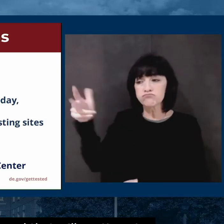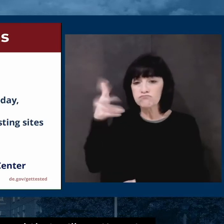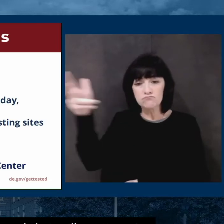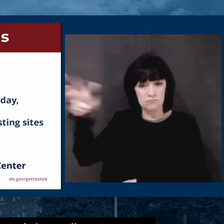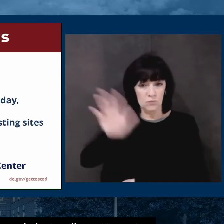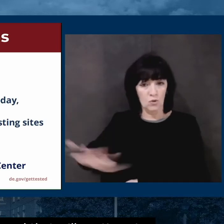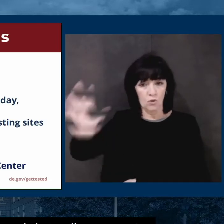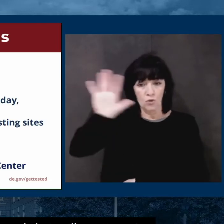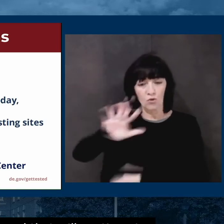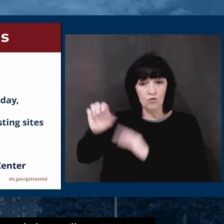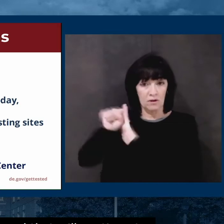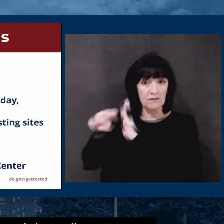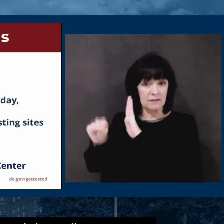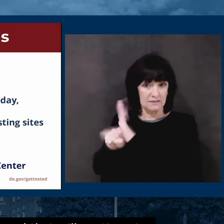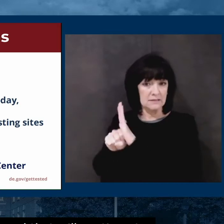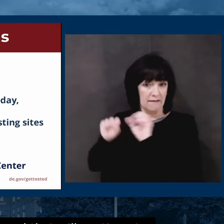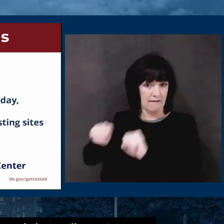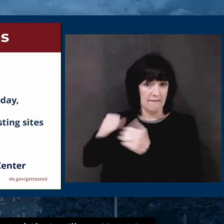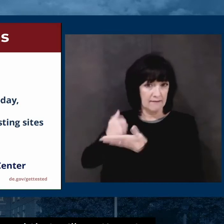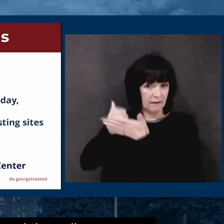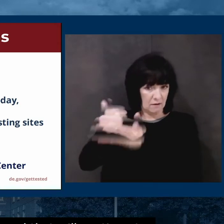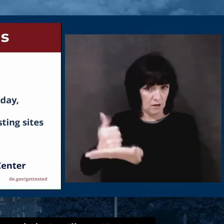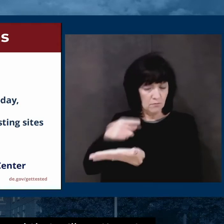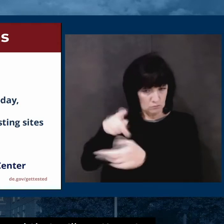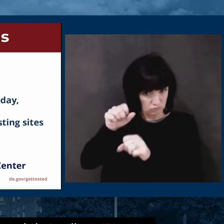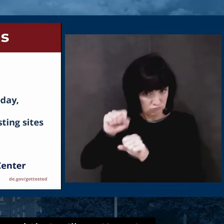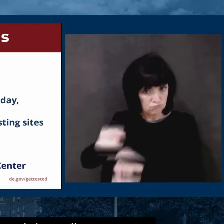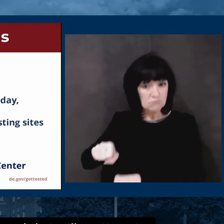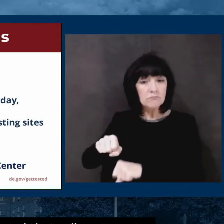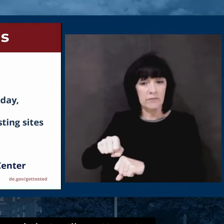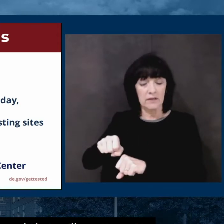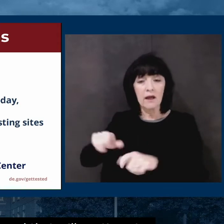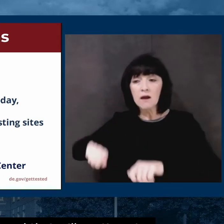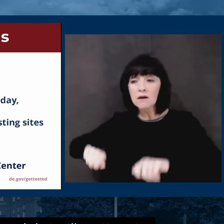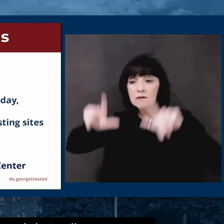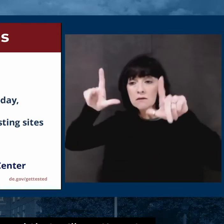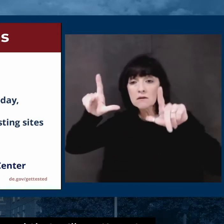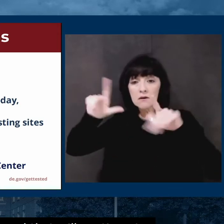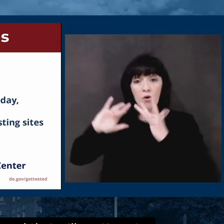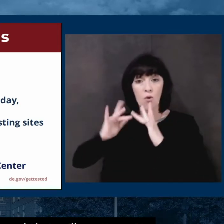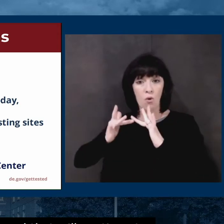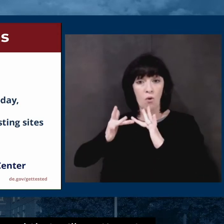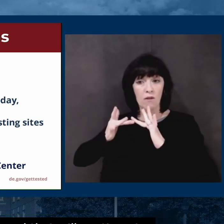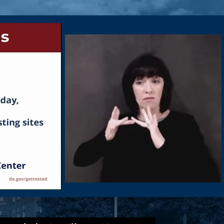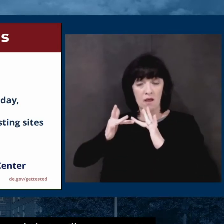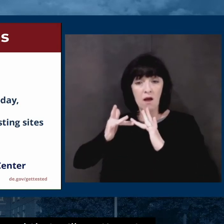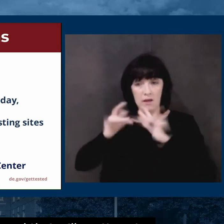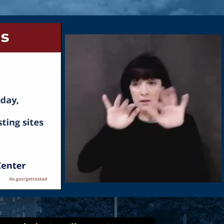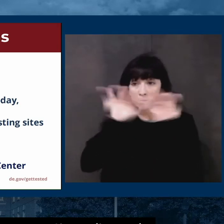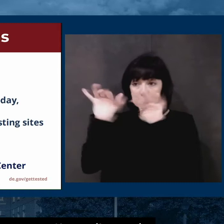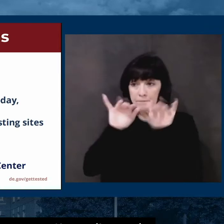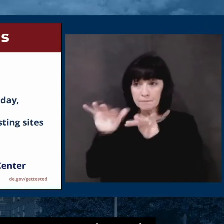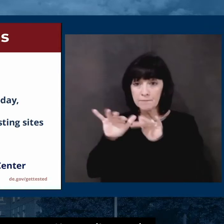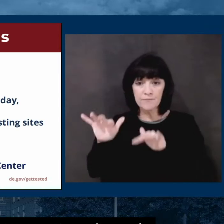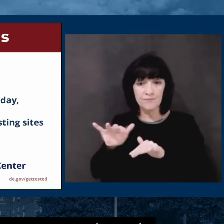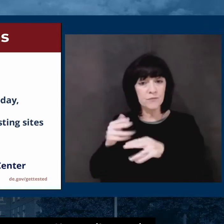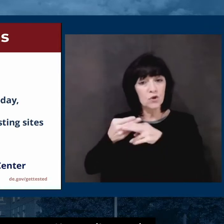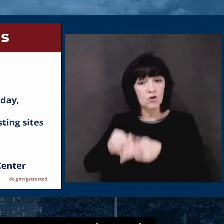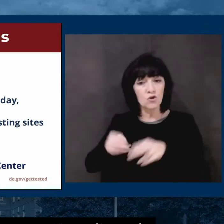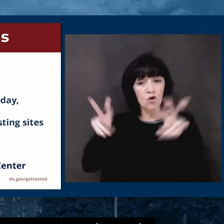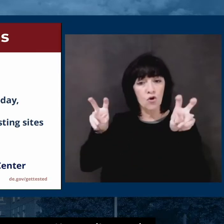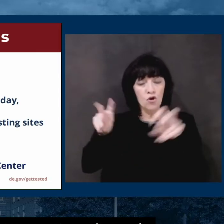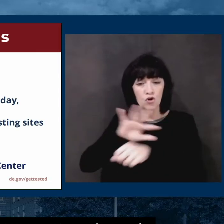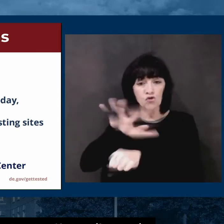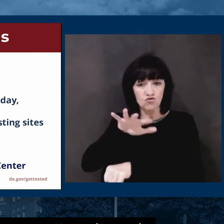at all times. You can make a reservation online, and additionally, walk-up space is available at those curative testing sites if an appointment is